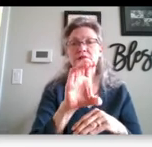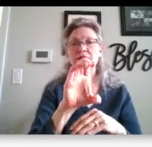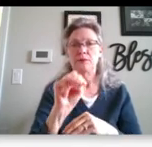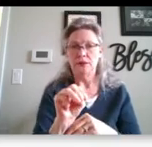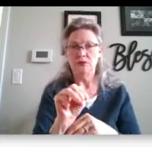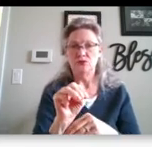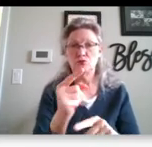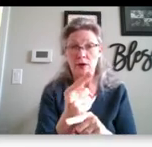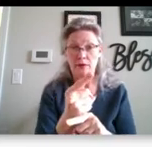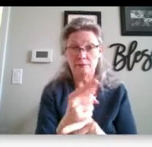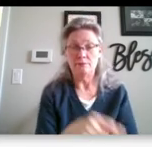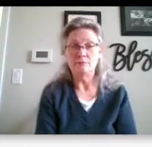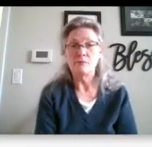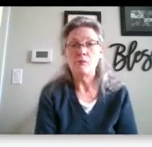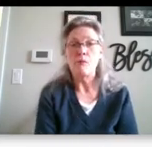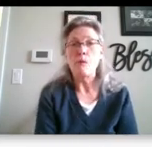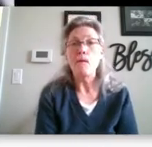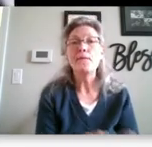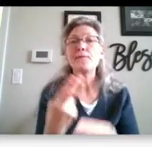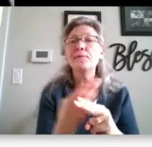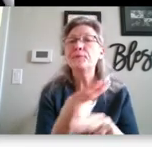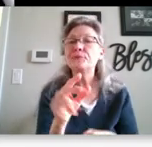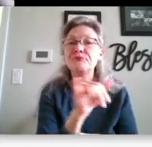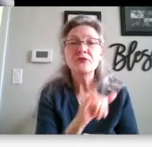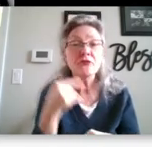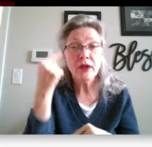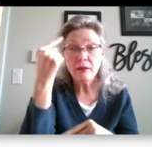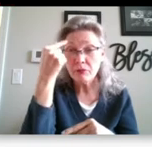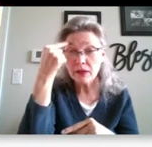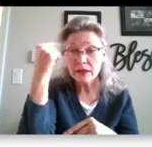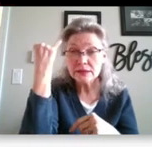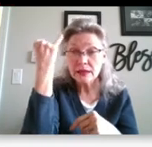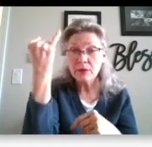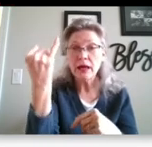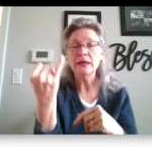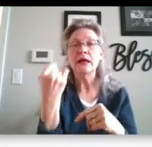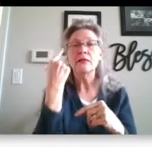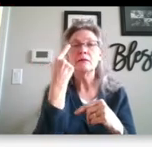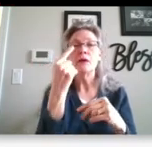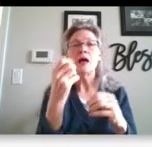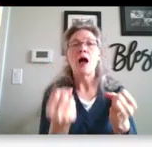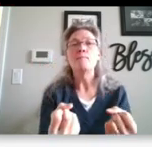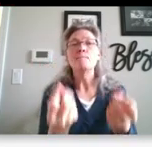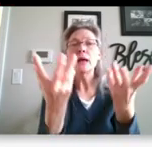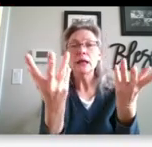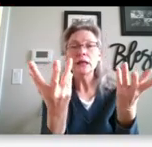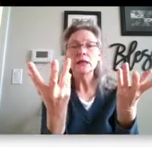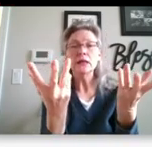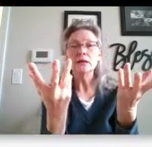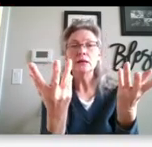right? We can use the same thinking to think about how many